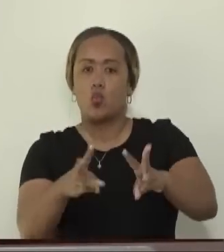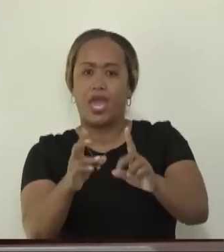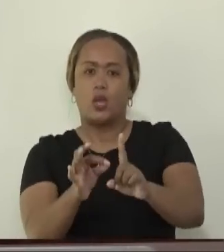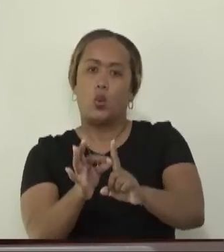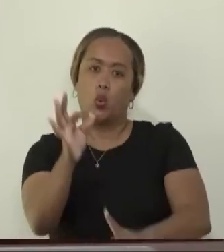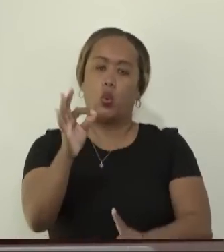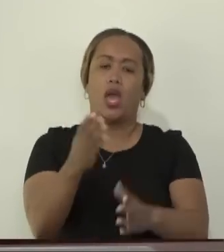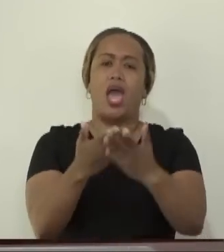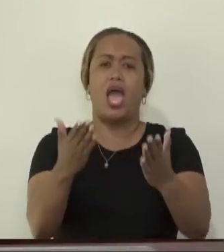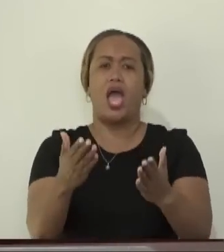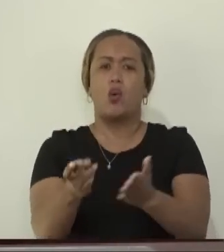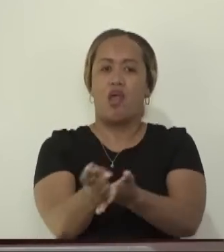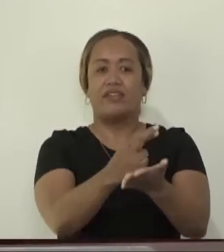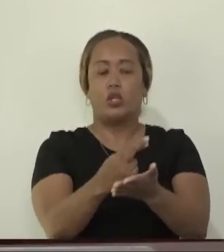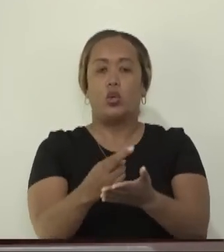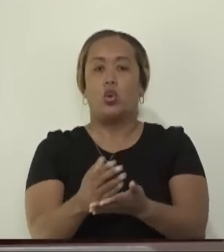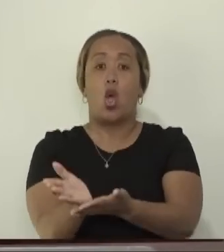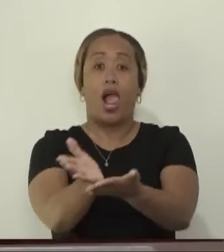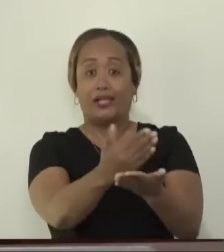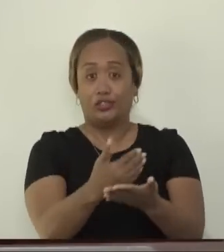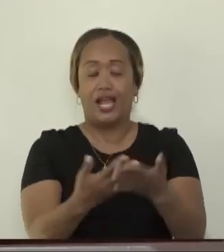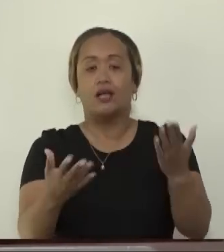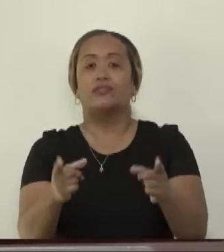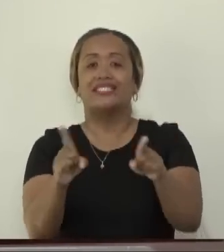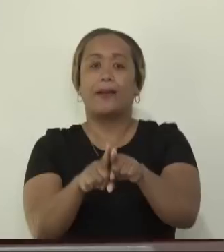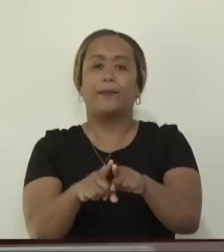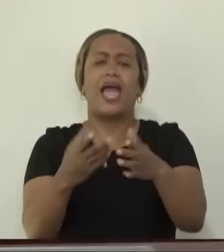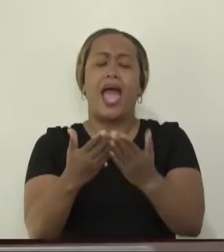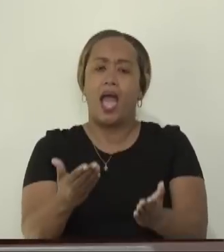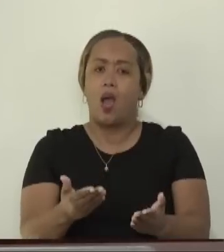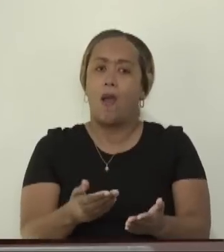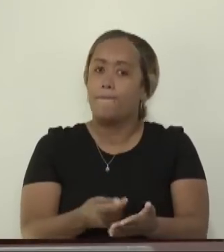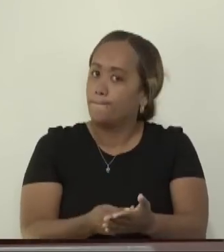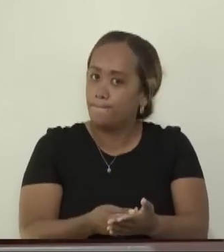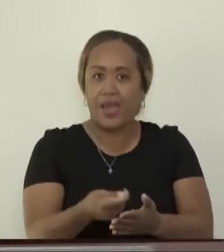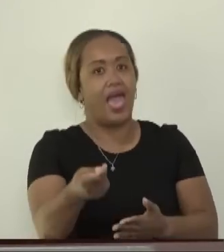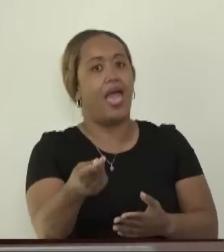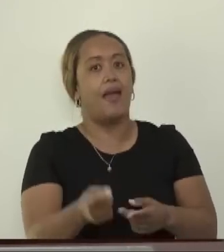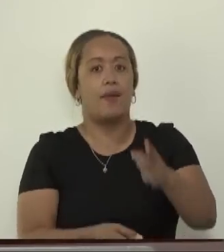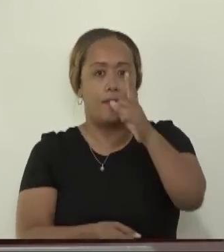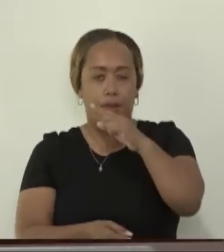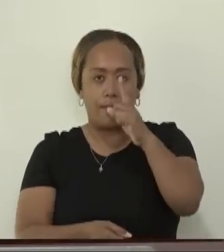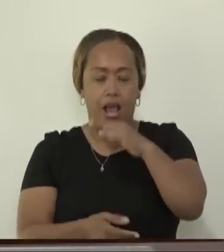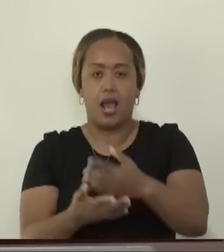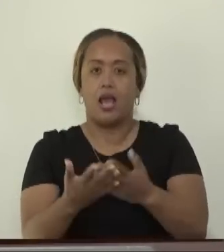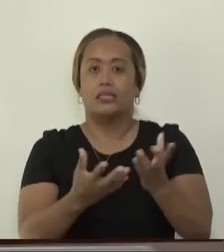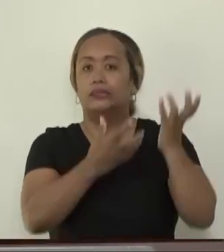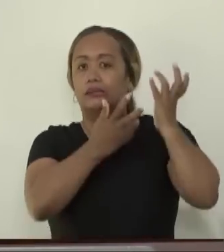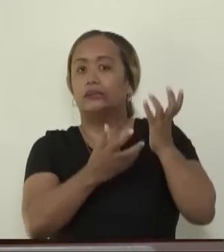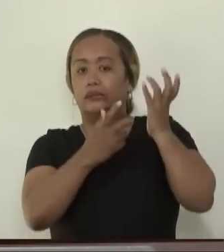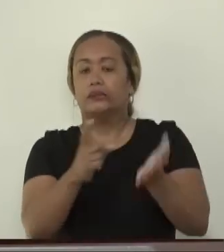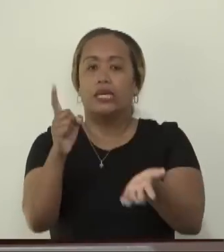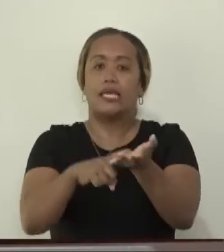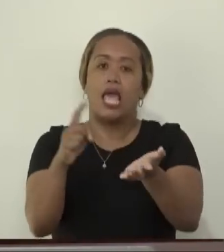increase our revenue collection. This may mean paying for people, debt burden, and fiscal